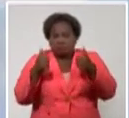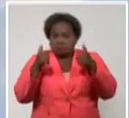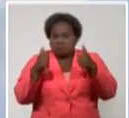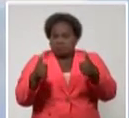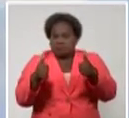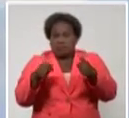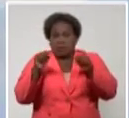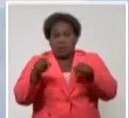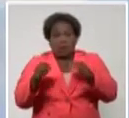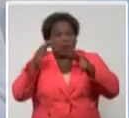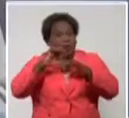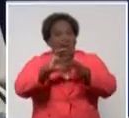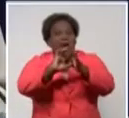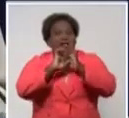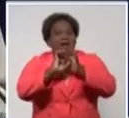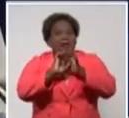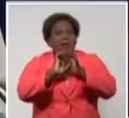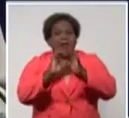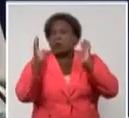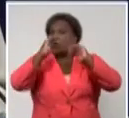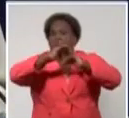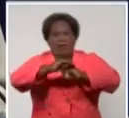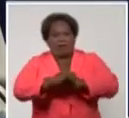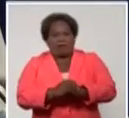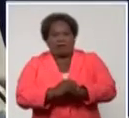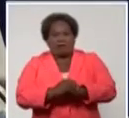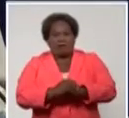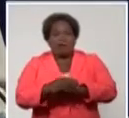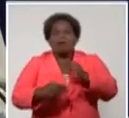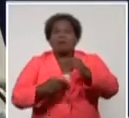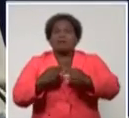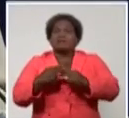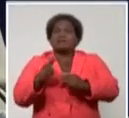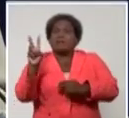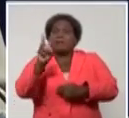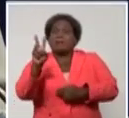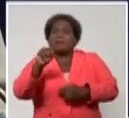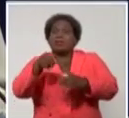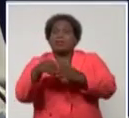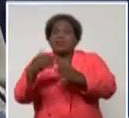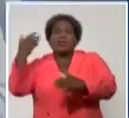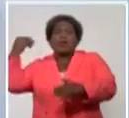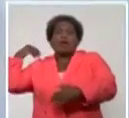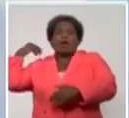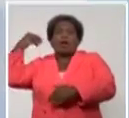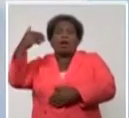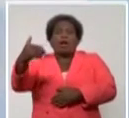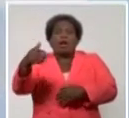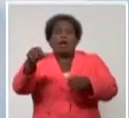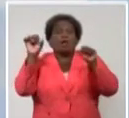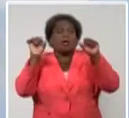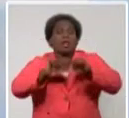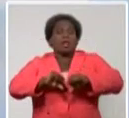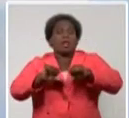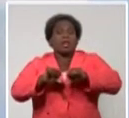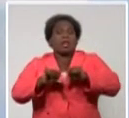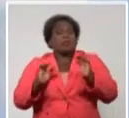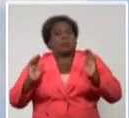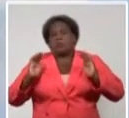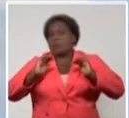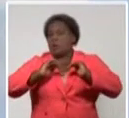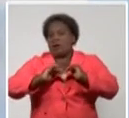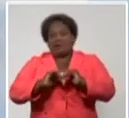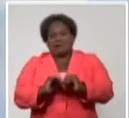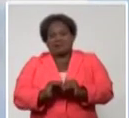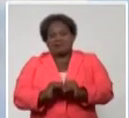of the total, and all of which are clinically stable. Today, we have no serious cases to report. For the last 21 days